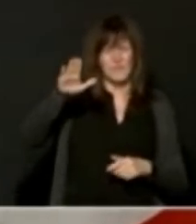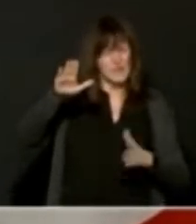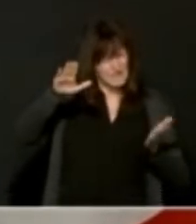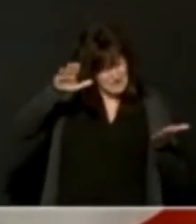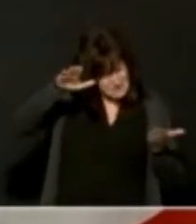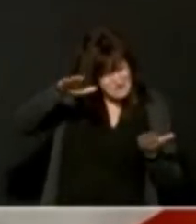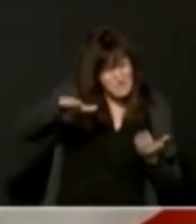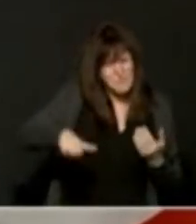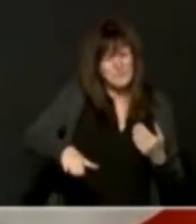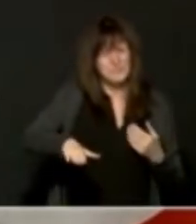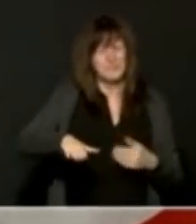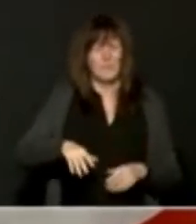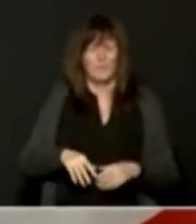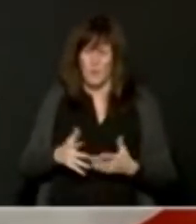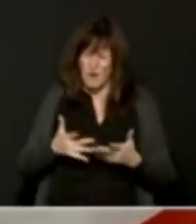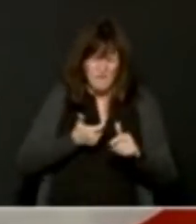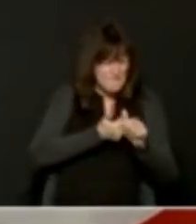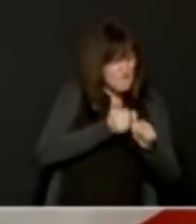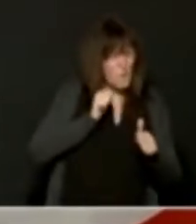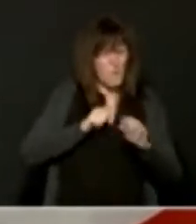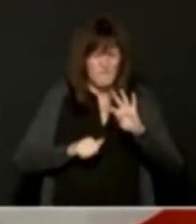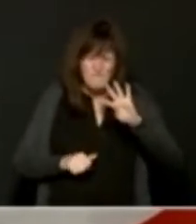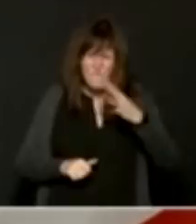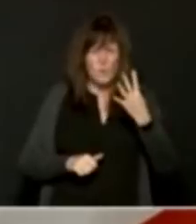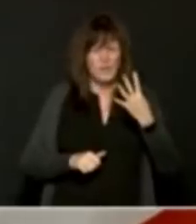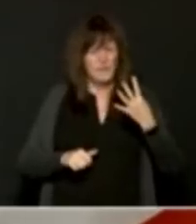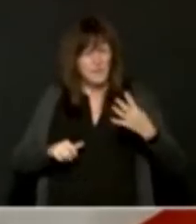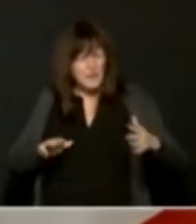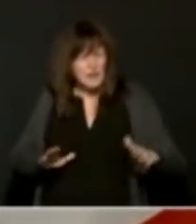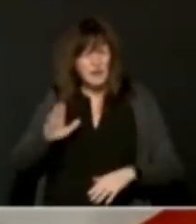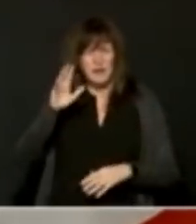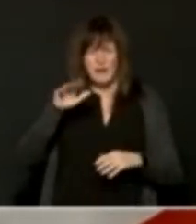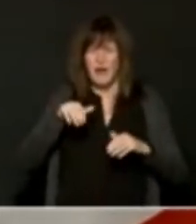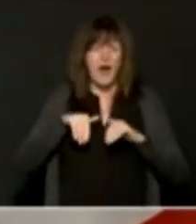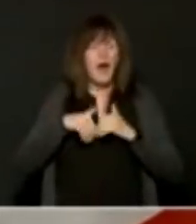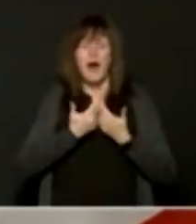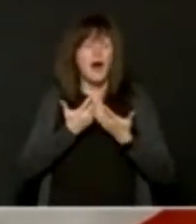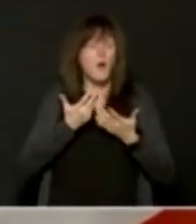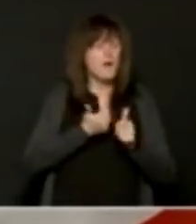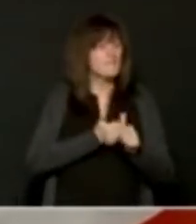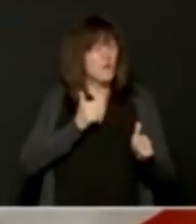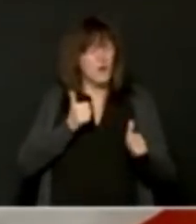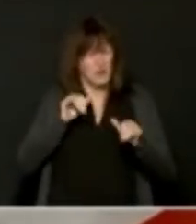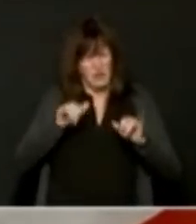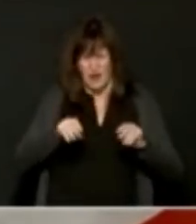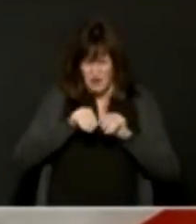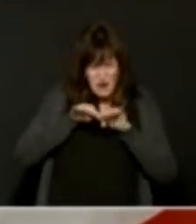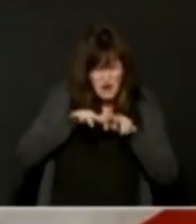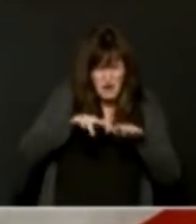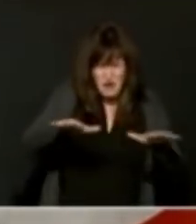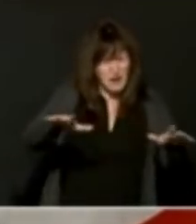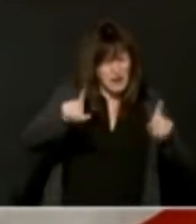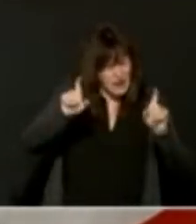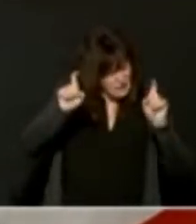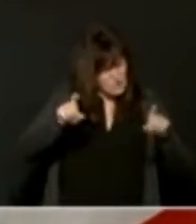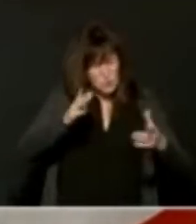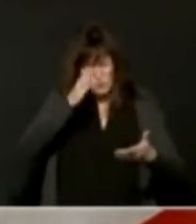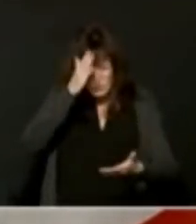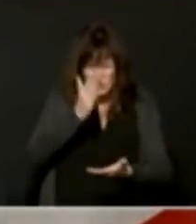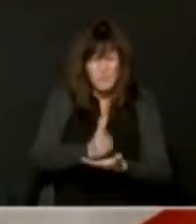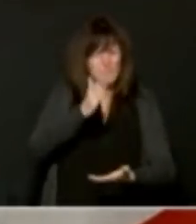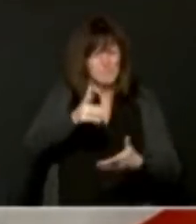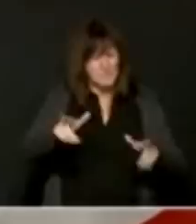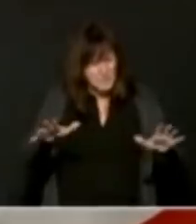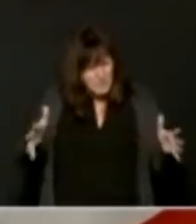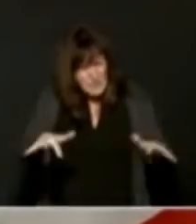wave, we must continue to drive transmission down. This will require our continued commitment